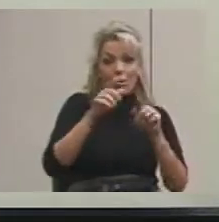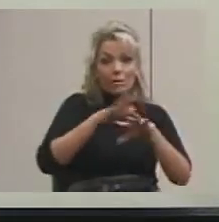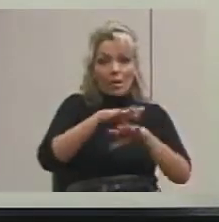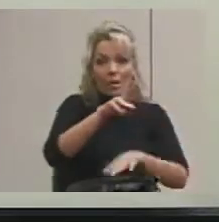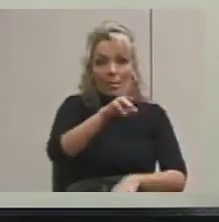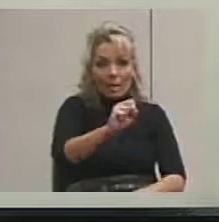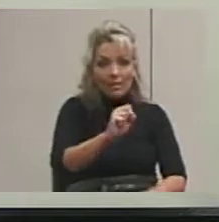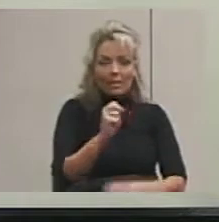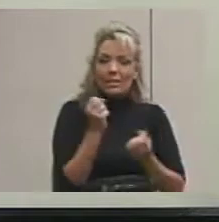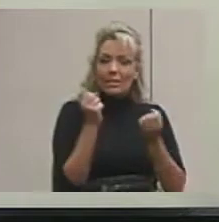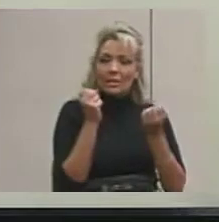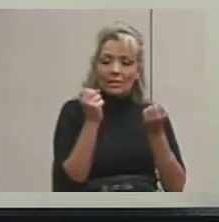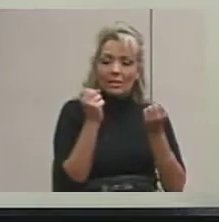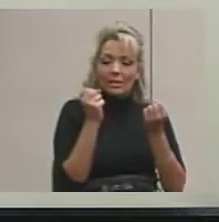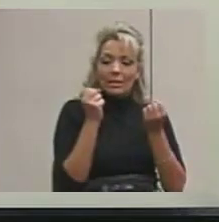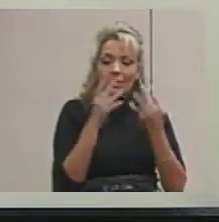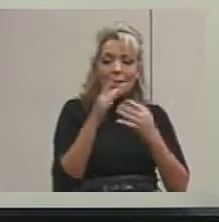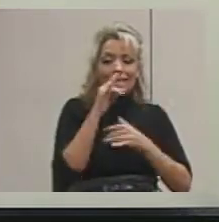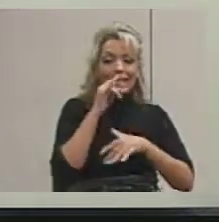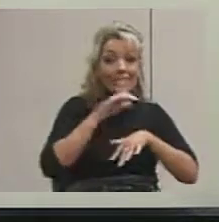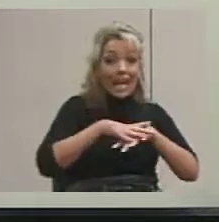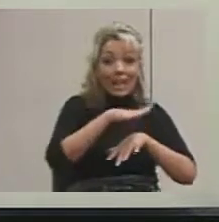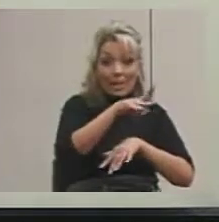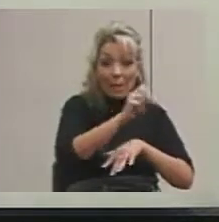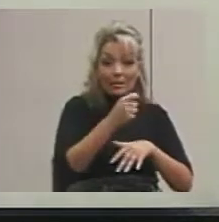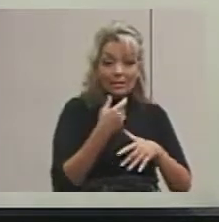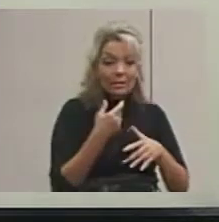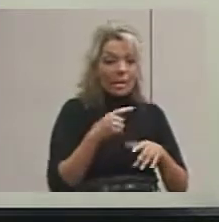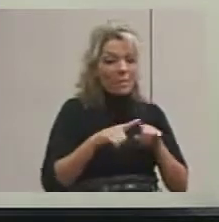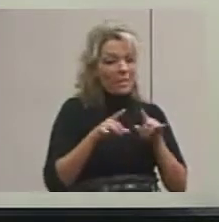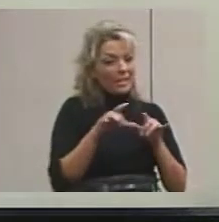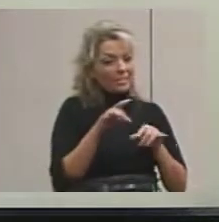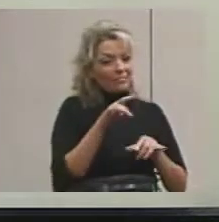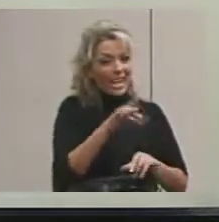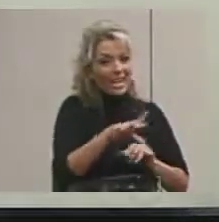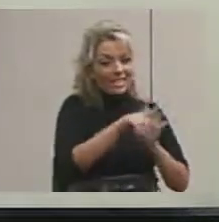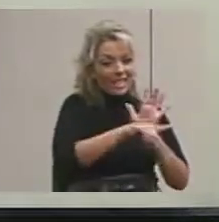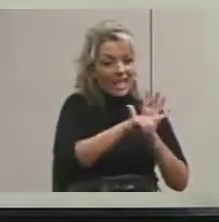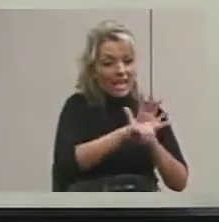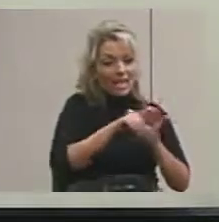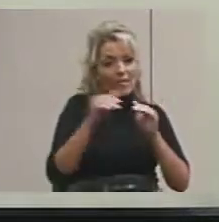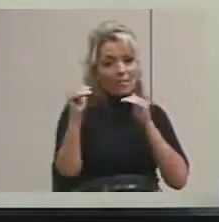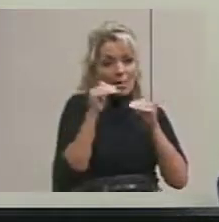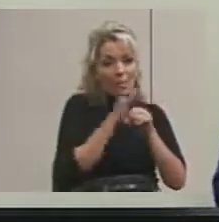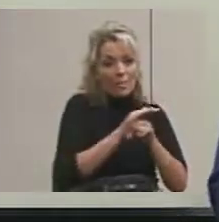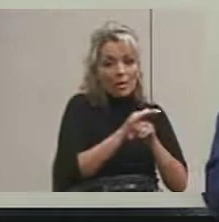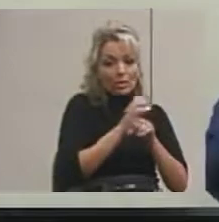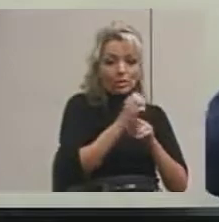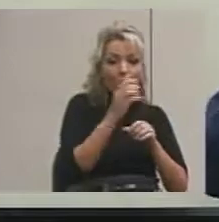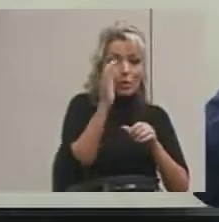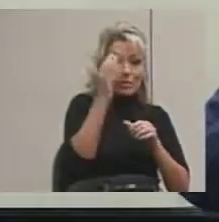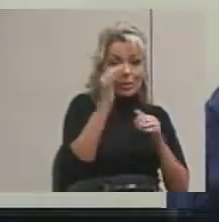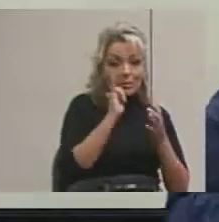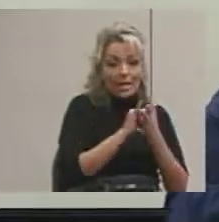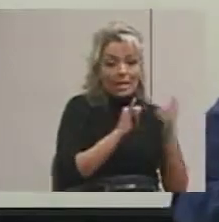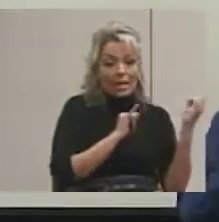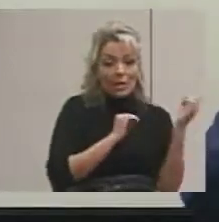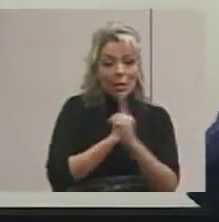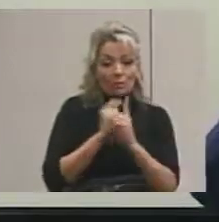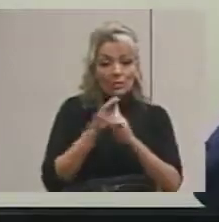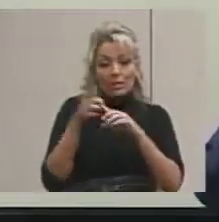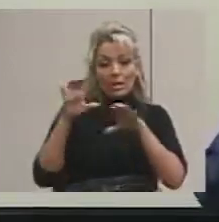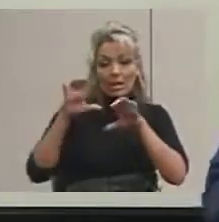liked the negative peer pressure of making them be held up. So he's seeming to come more and more to the classroom with the planner filled